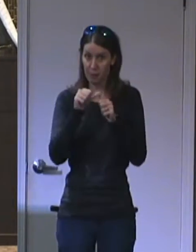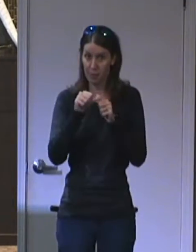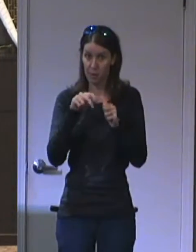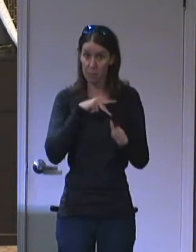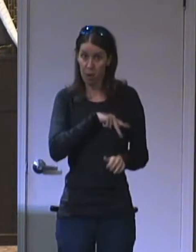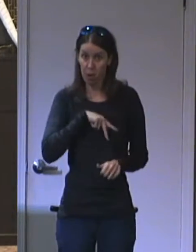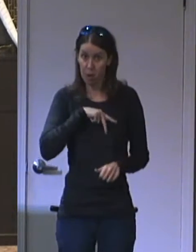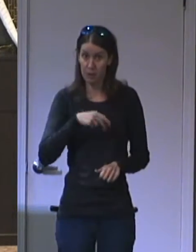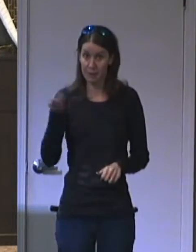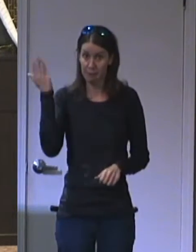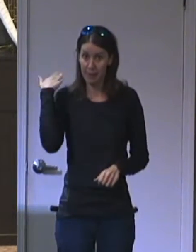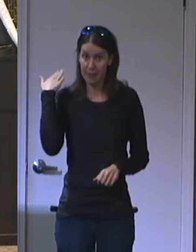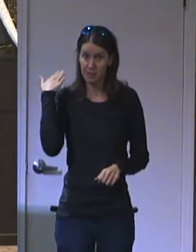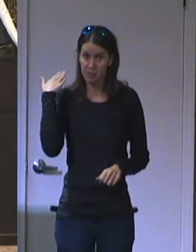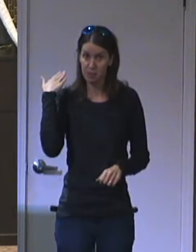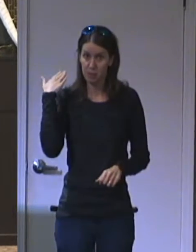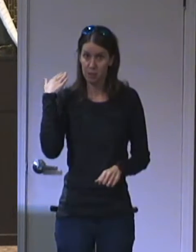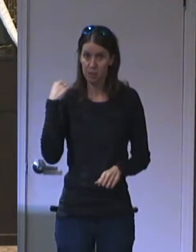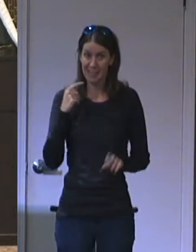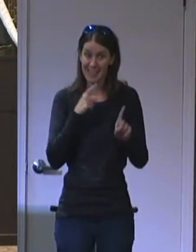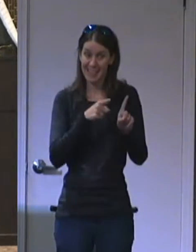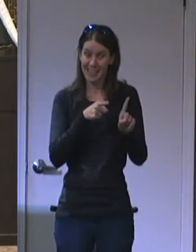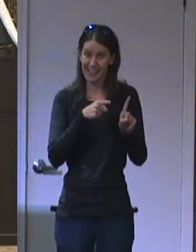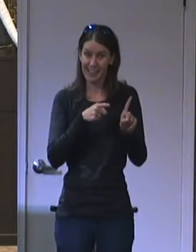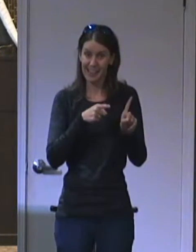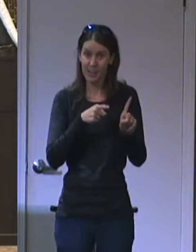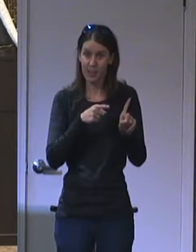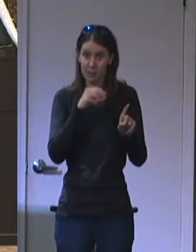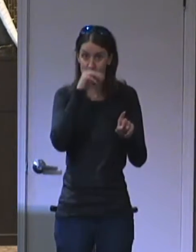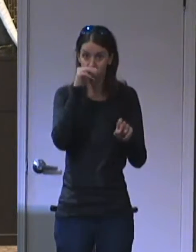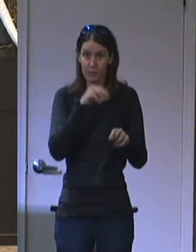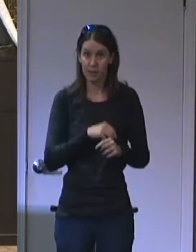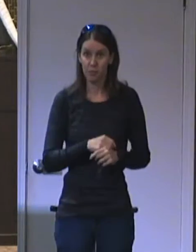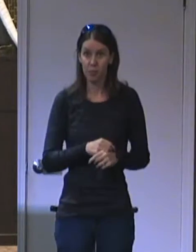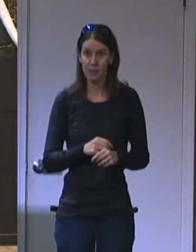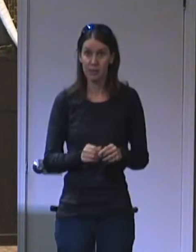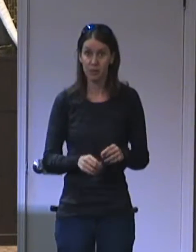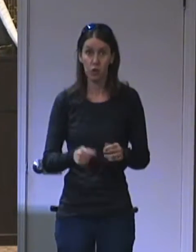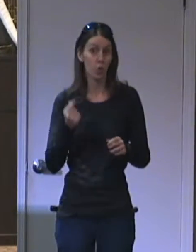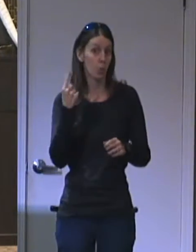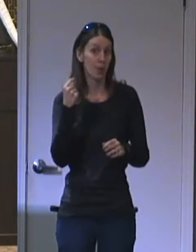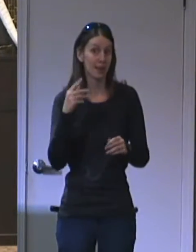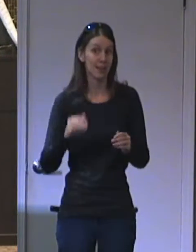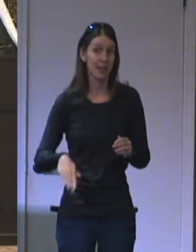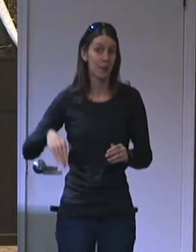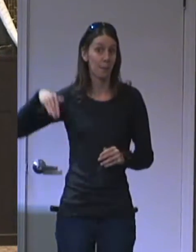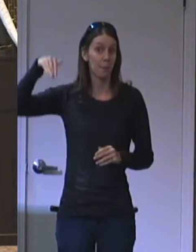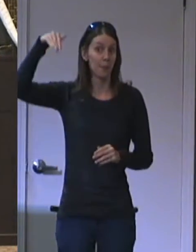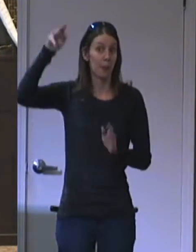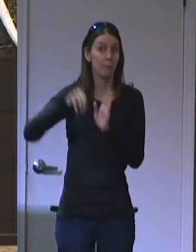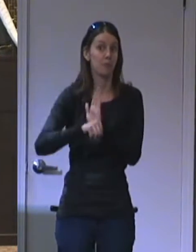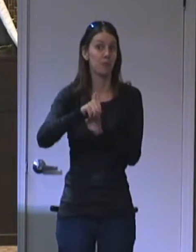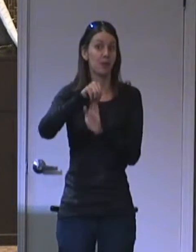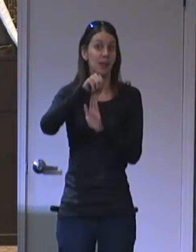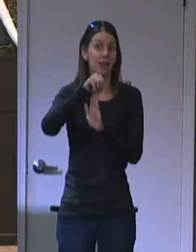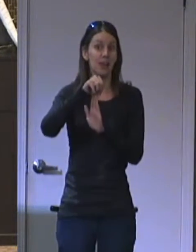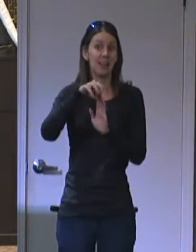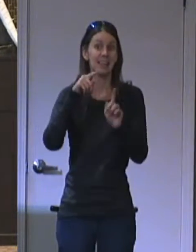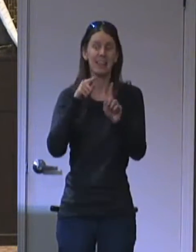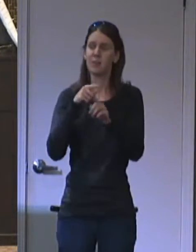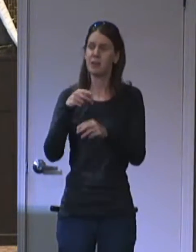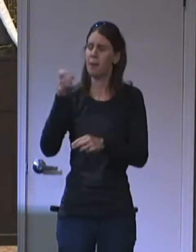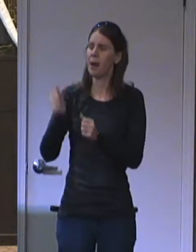Remember who he was. He was on the way to the top to be probably the